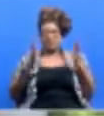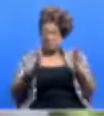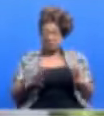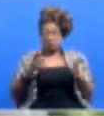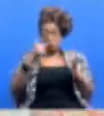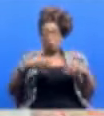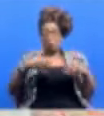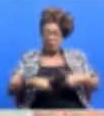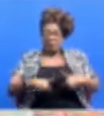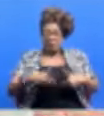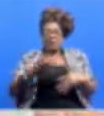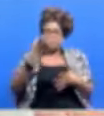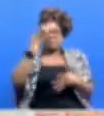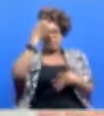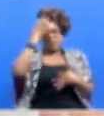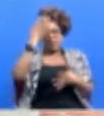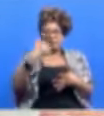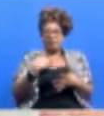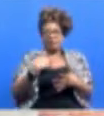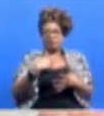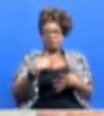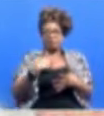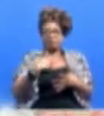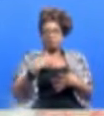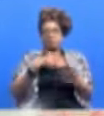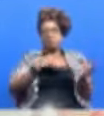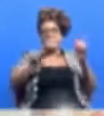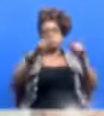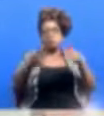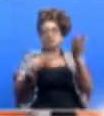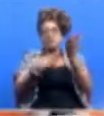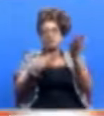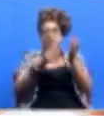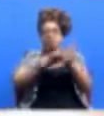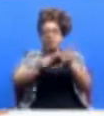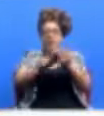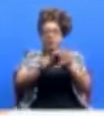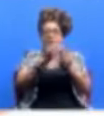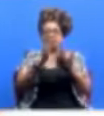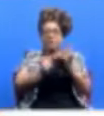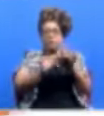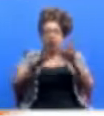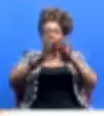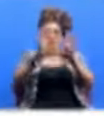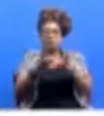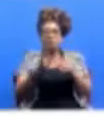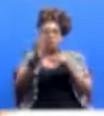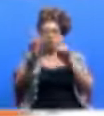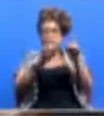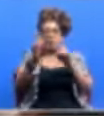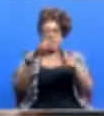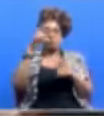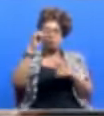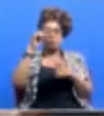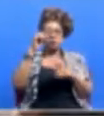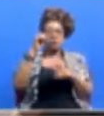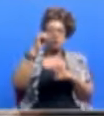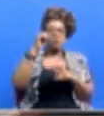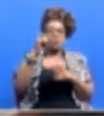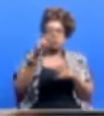njaa na hasira. Odinga is expected in Taita Taveta on Friday before winding up his tour of the coast region in